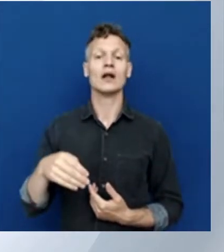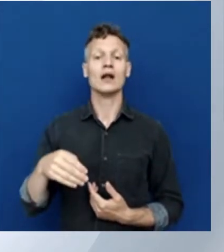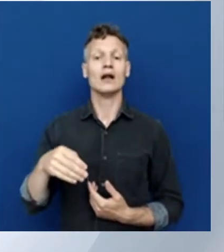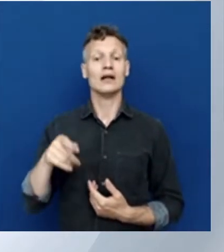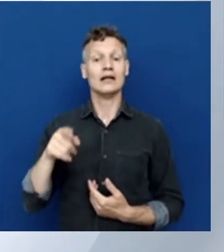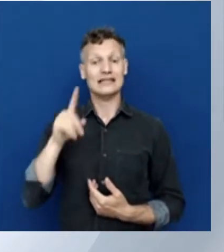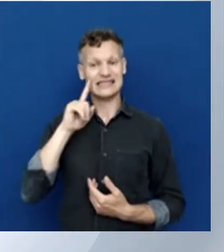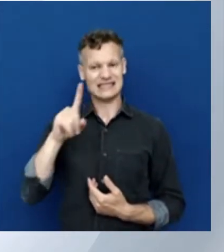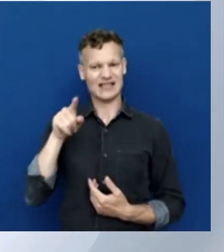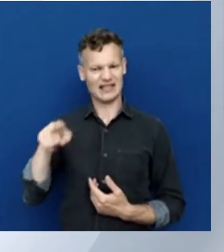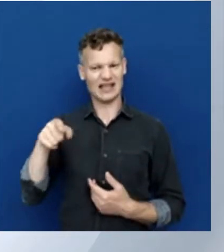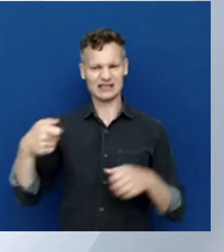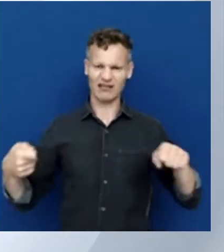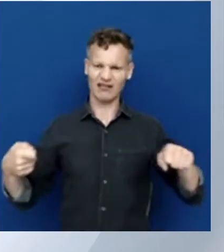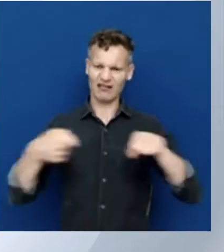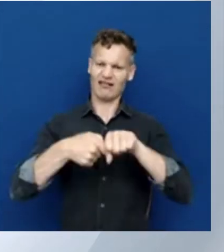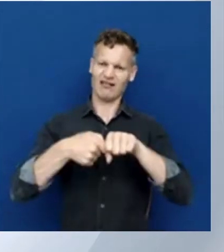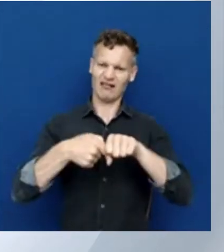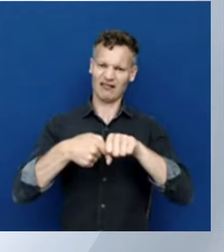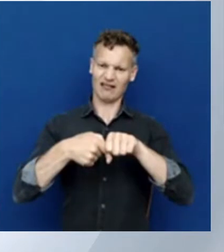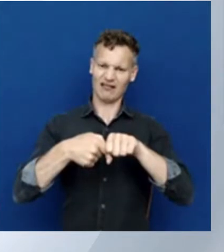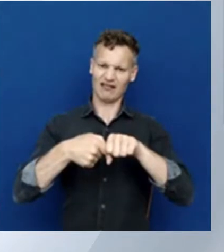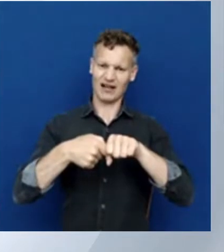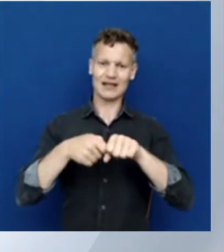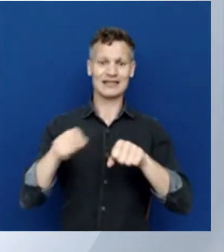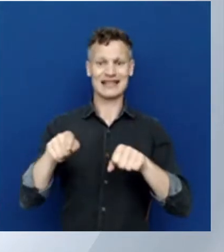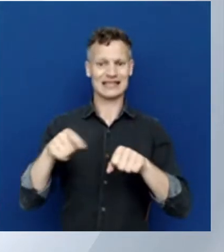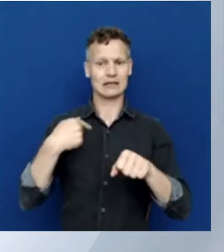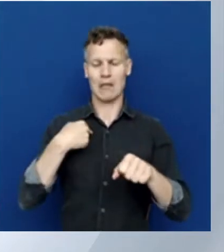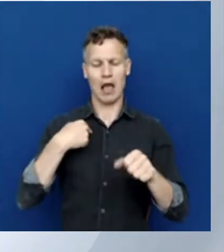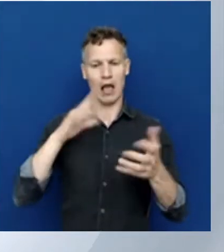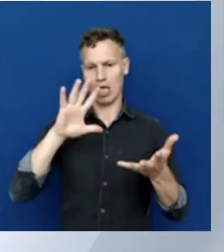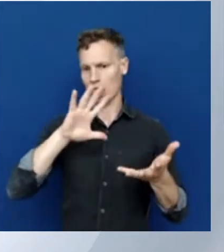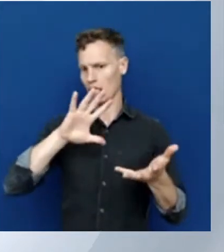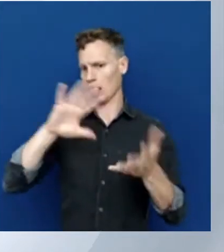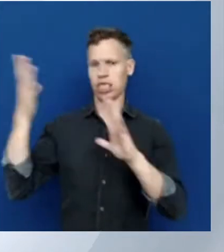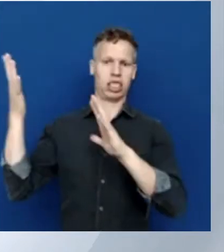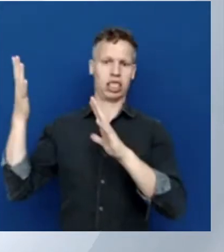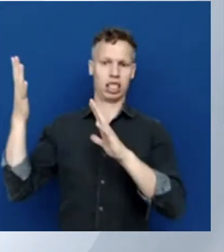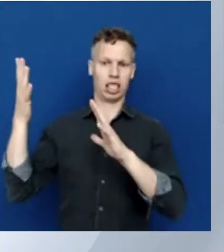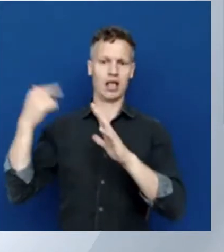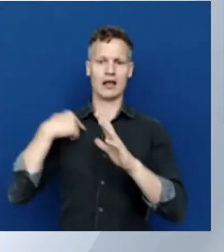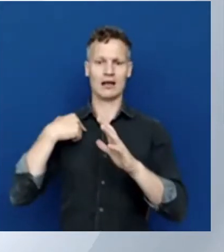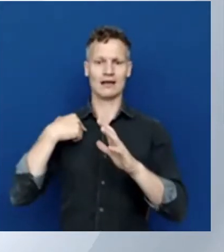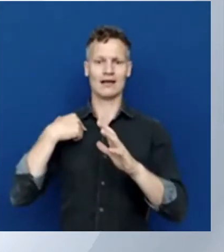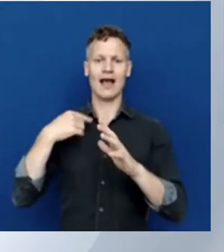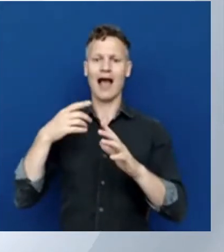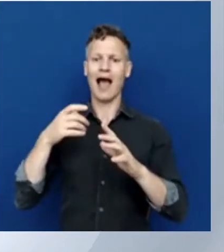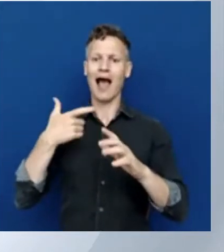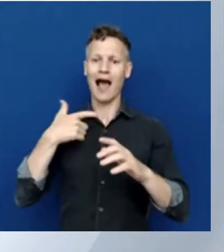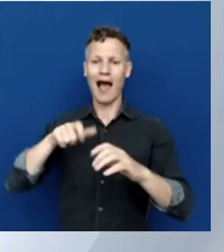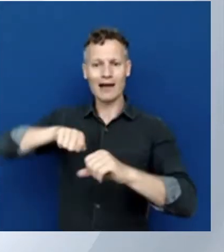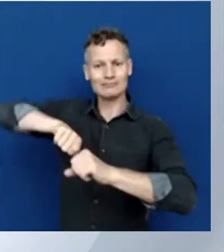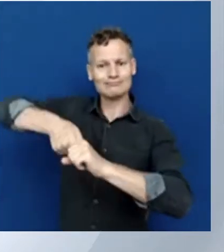my 335i BMW. And I bolted on the pedals. Don't worry, they've only failed